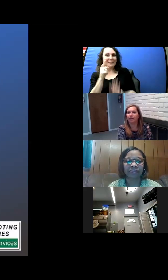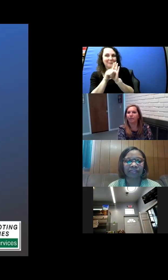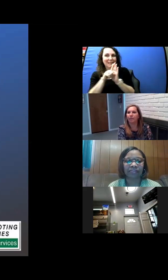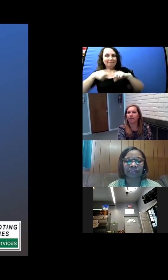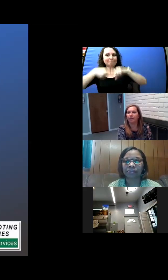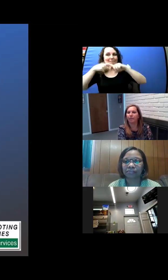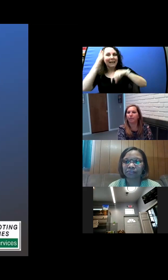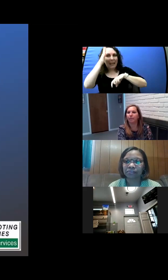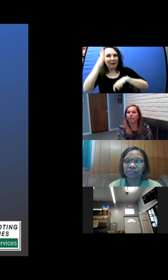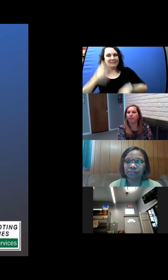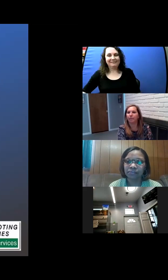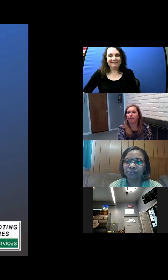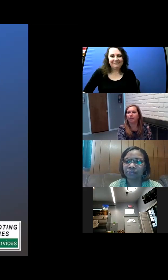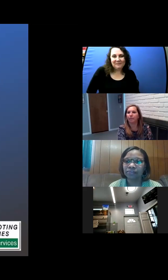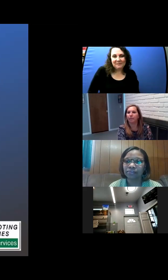Okay.